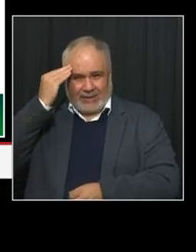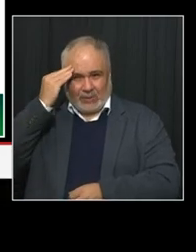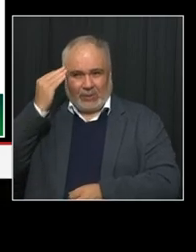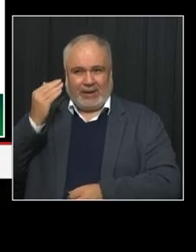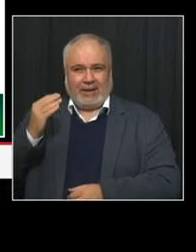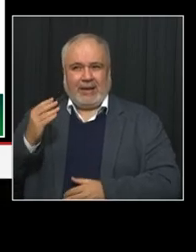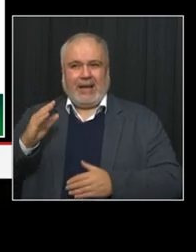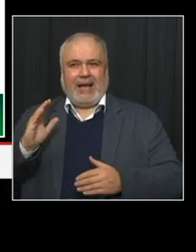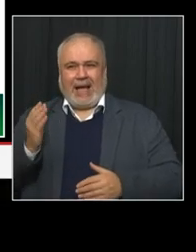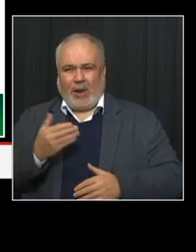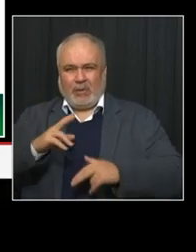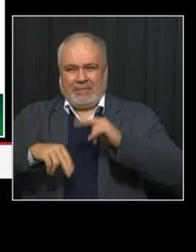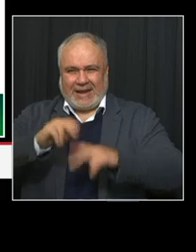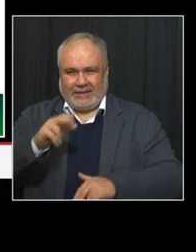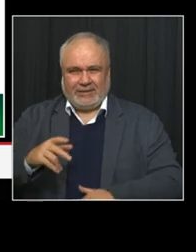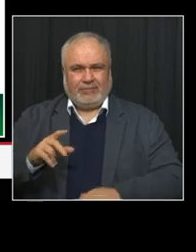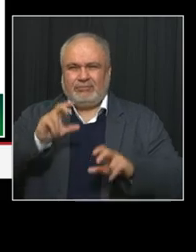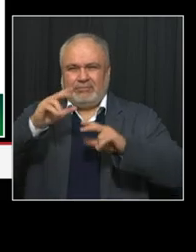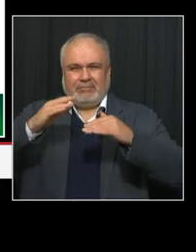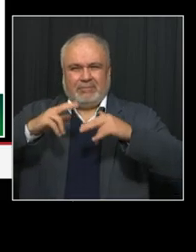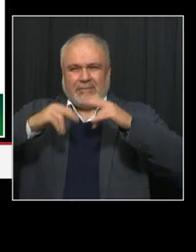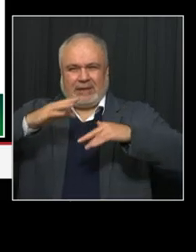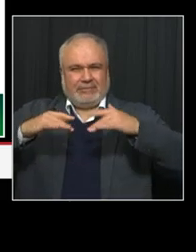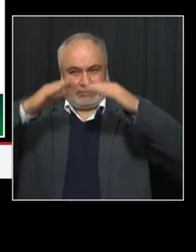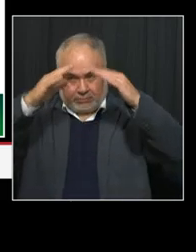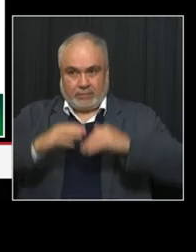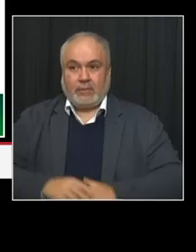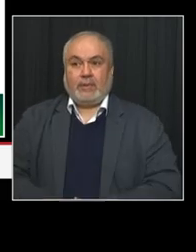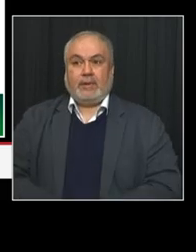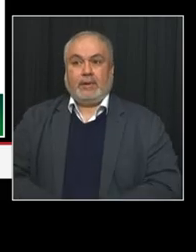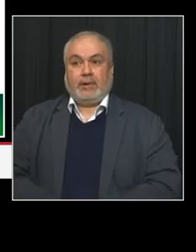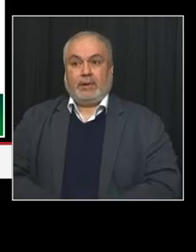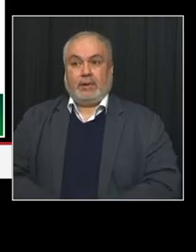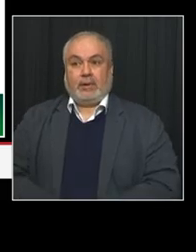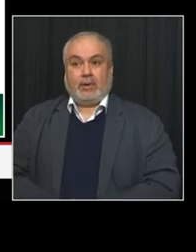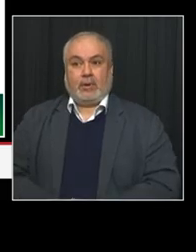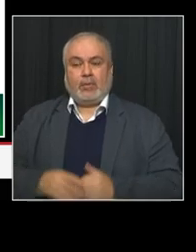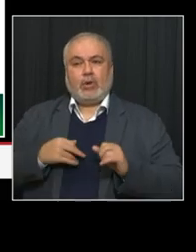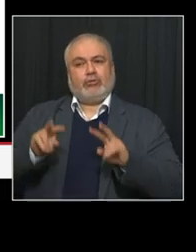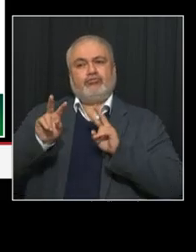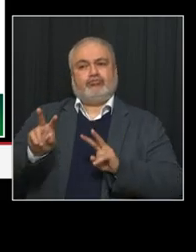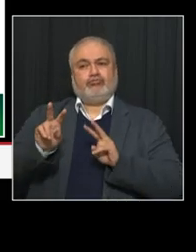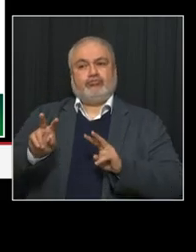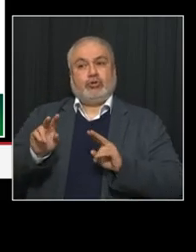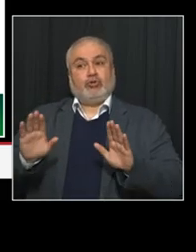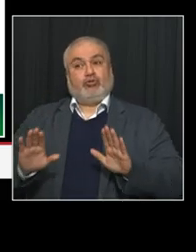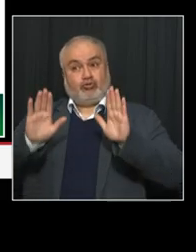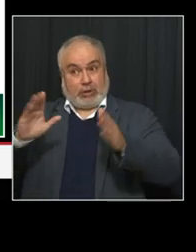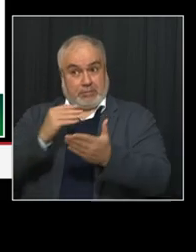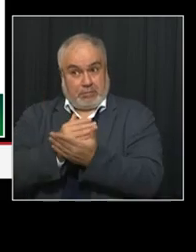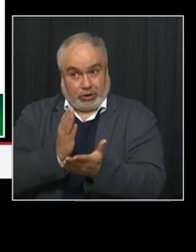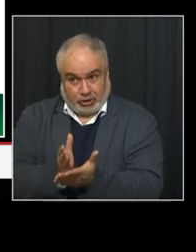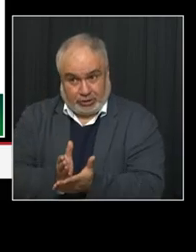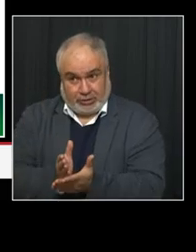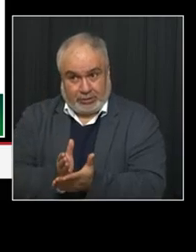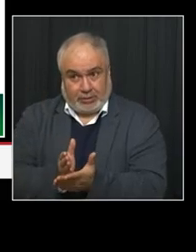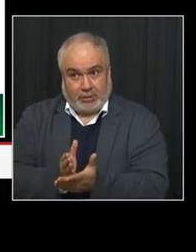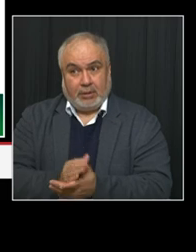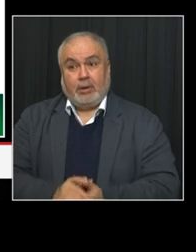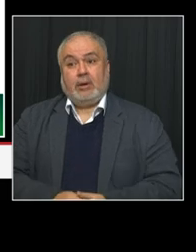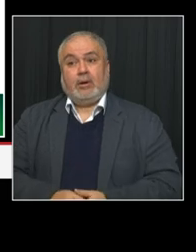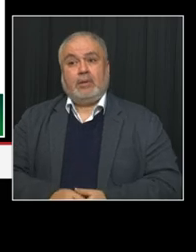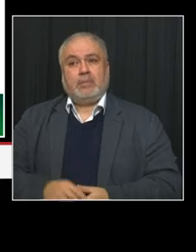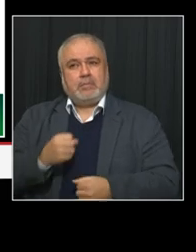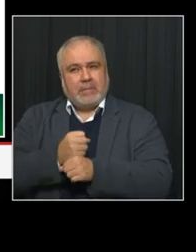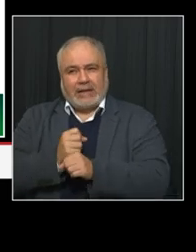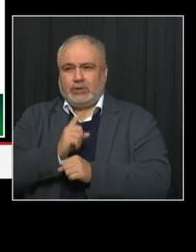my challenge to my team is not only to build a great budget, but to make sure that nobody can undo our